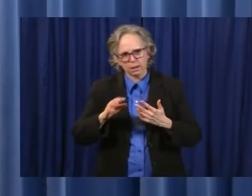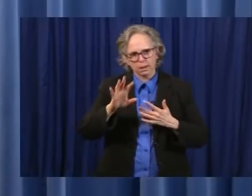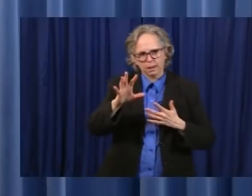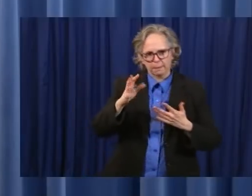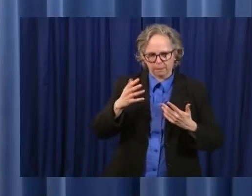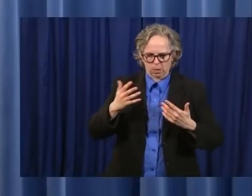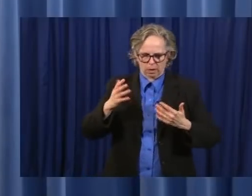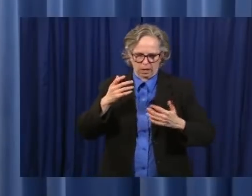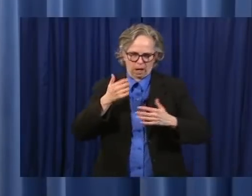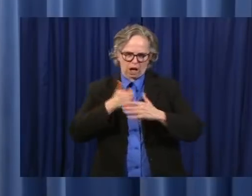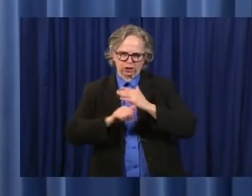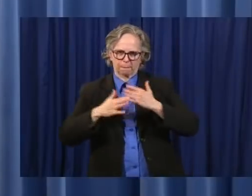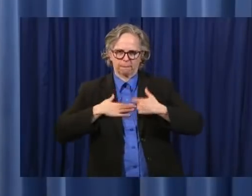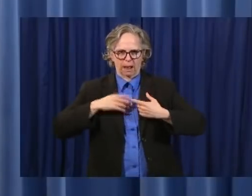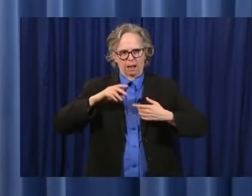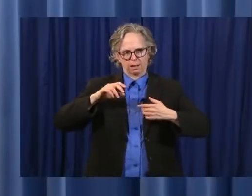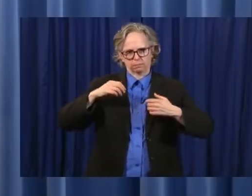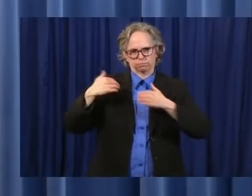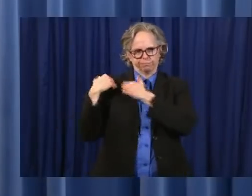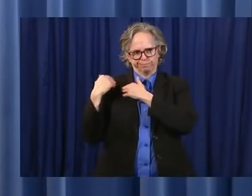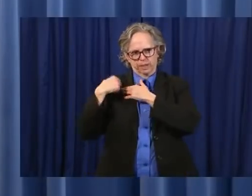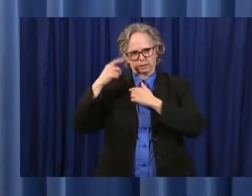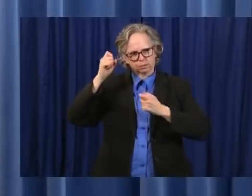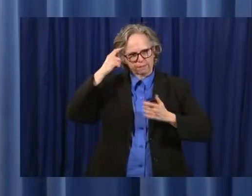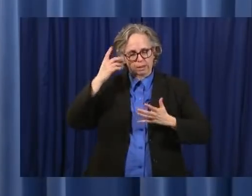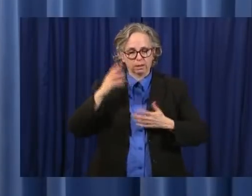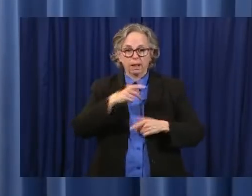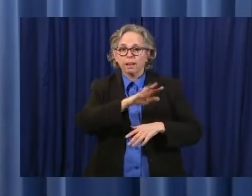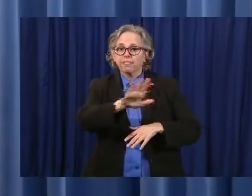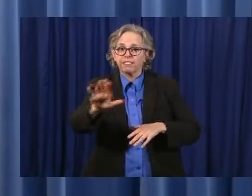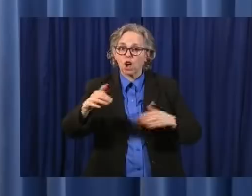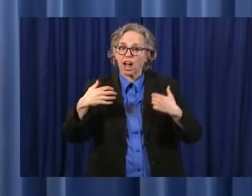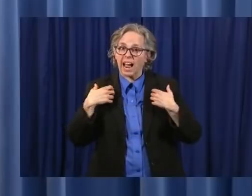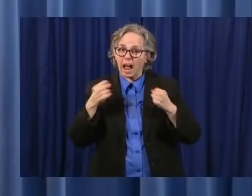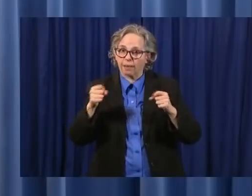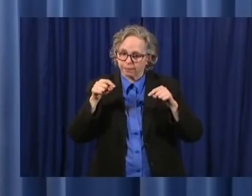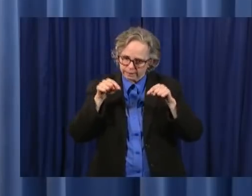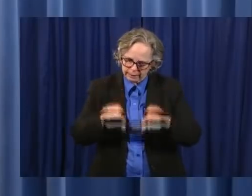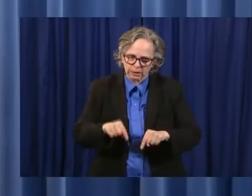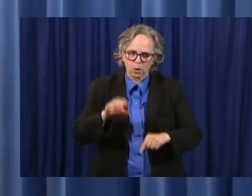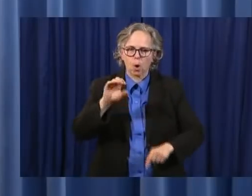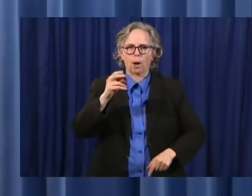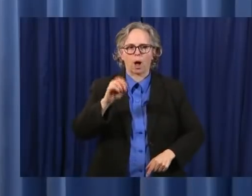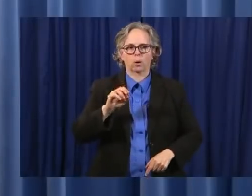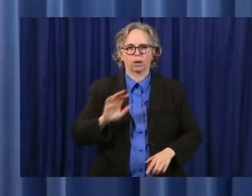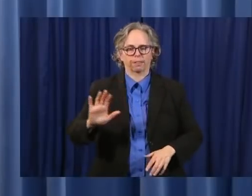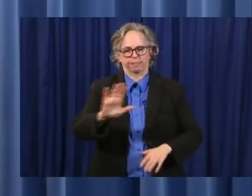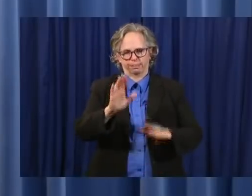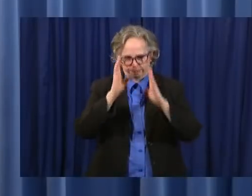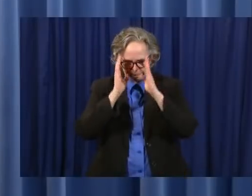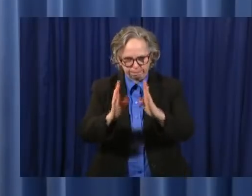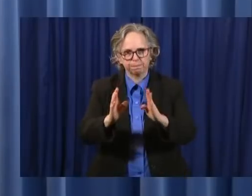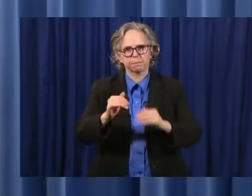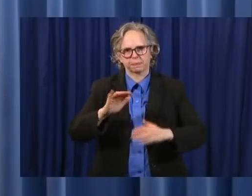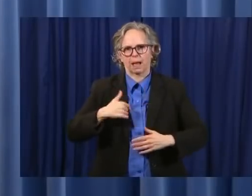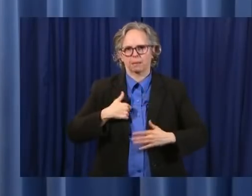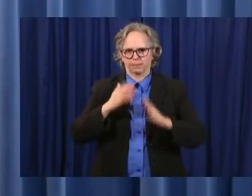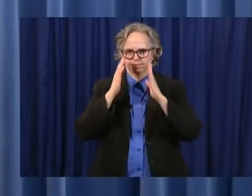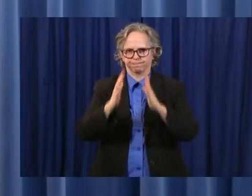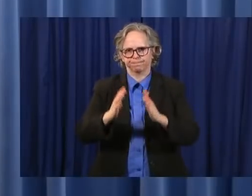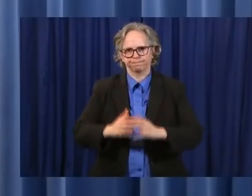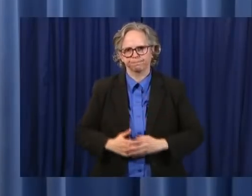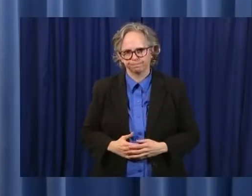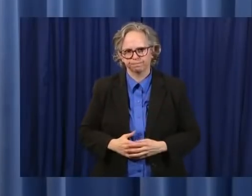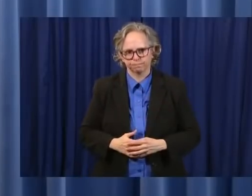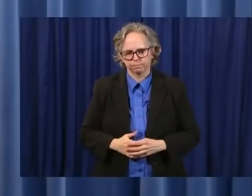is the health of people who are in the state of Ohio, including this population. The idea of a